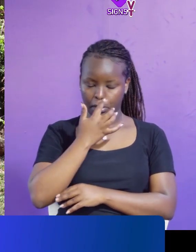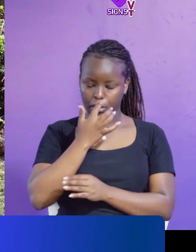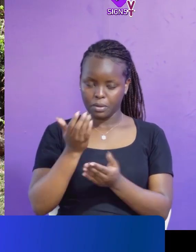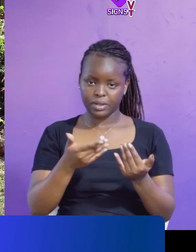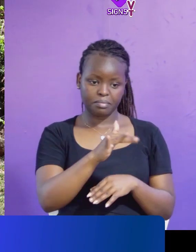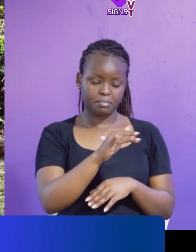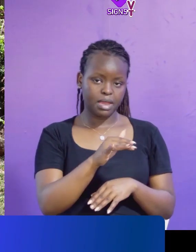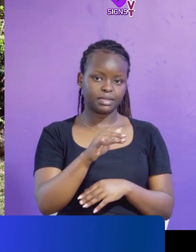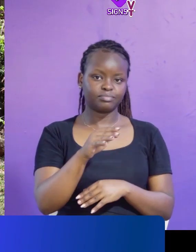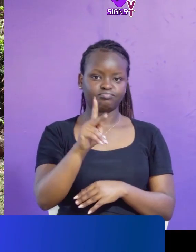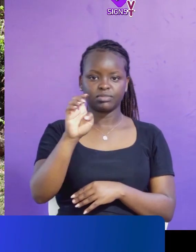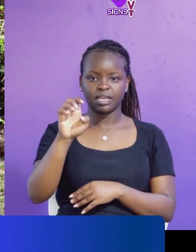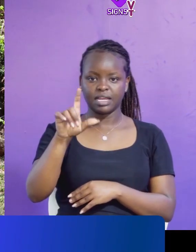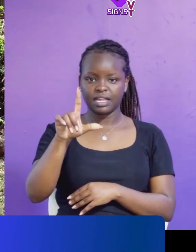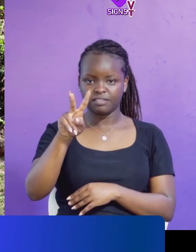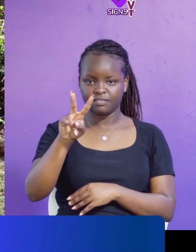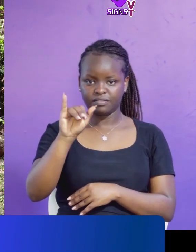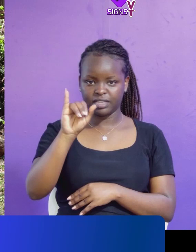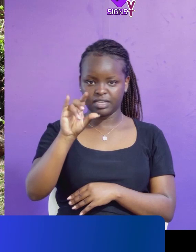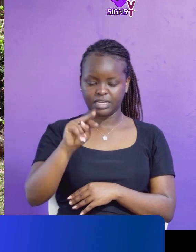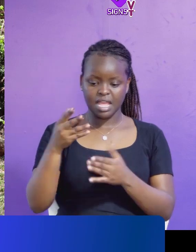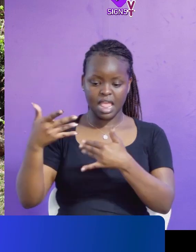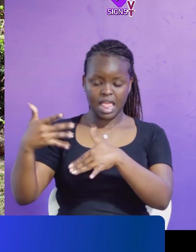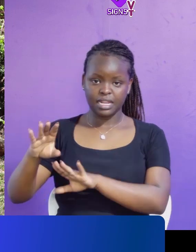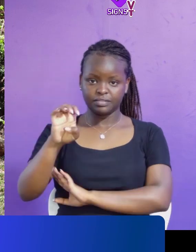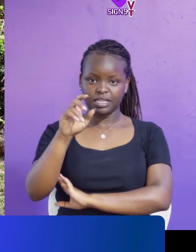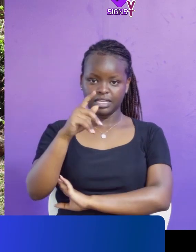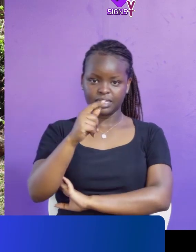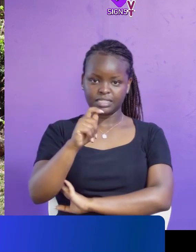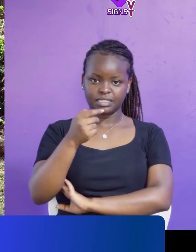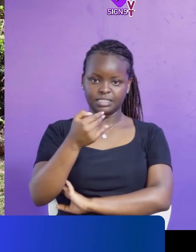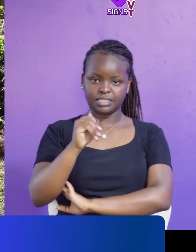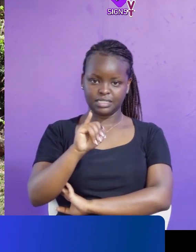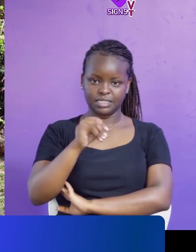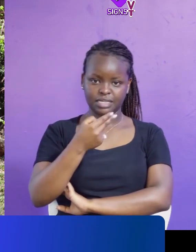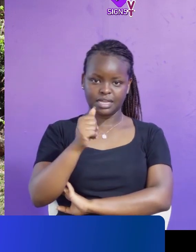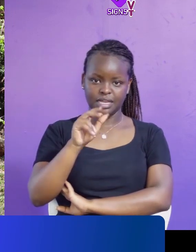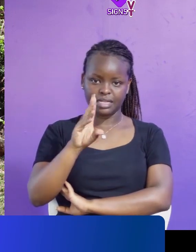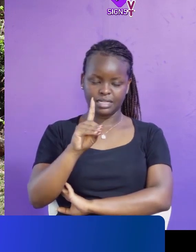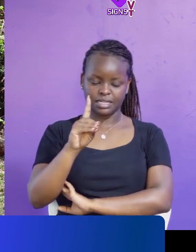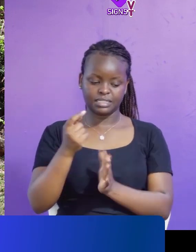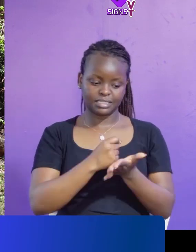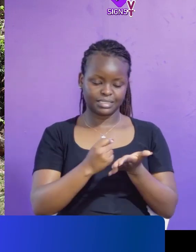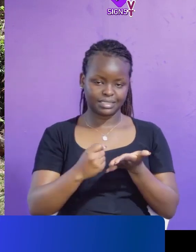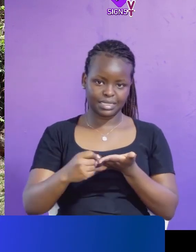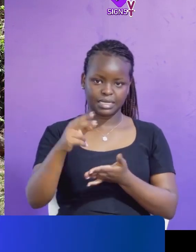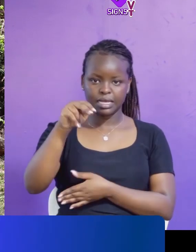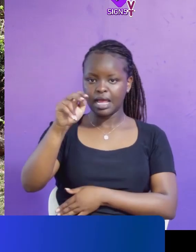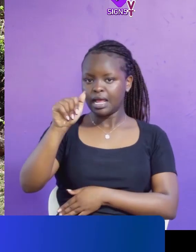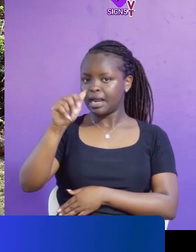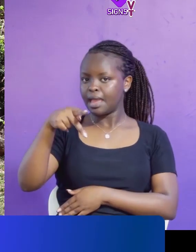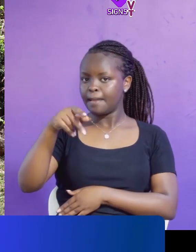he left the Etihad as a free agent and signed for Serie A giant Napoli. On our